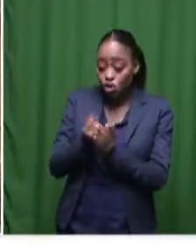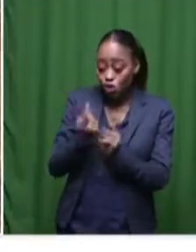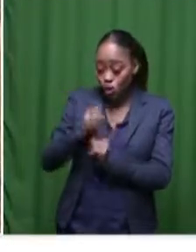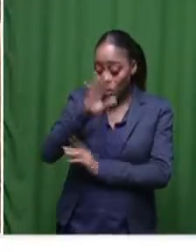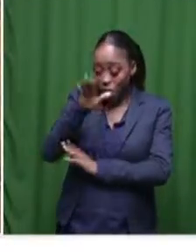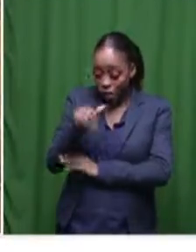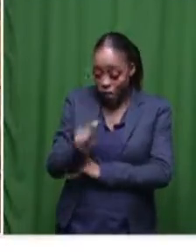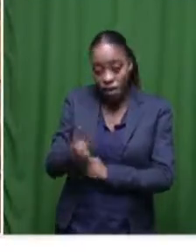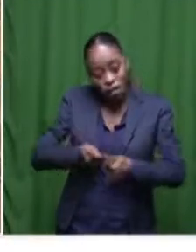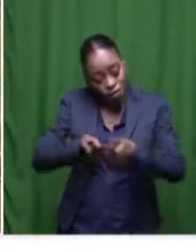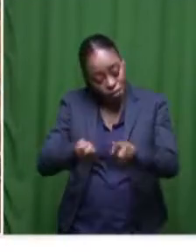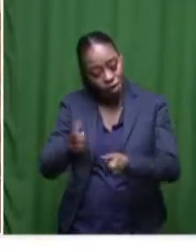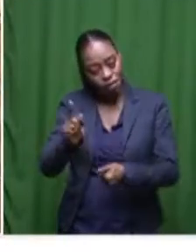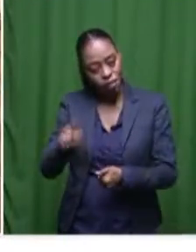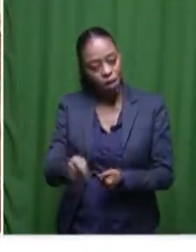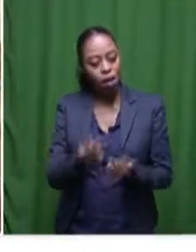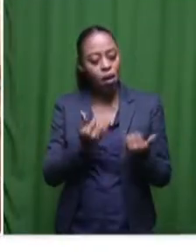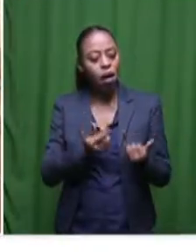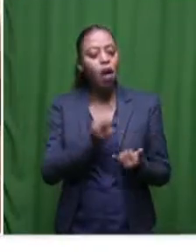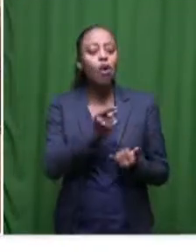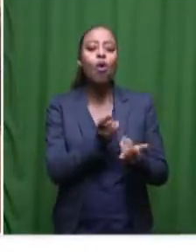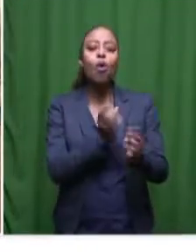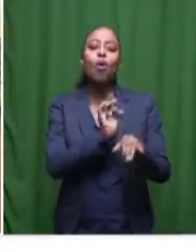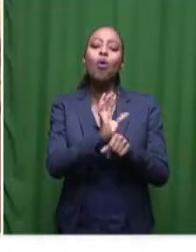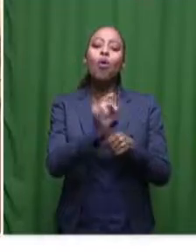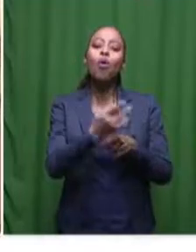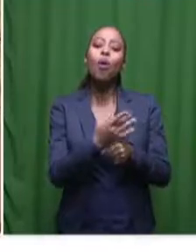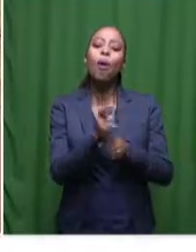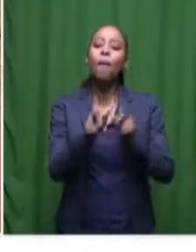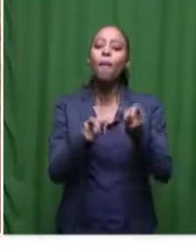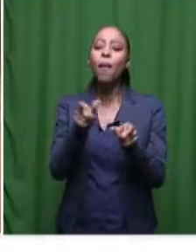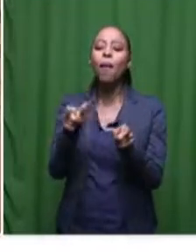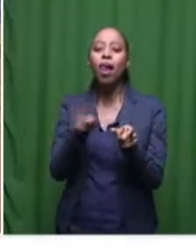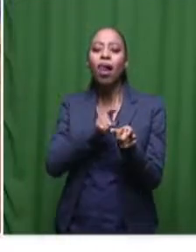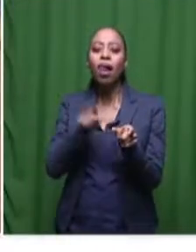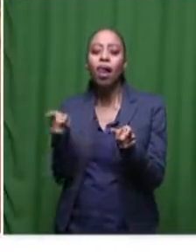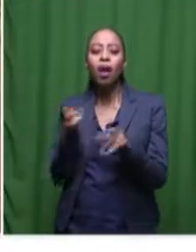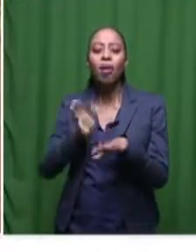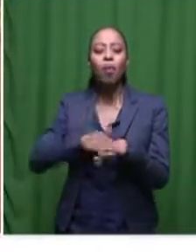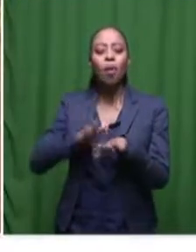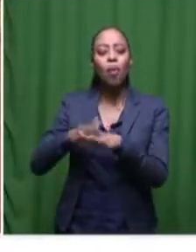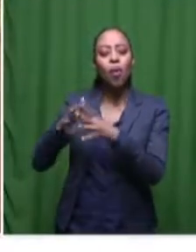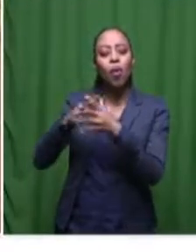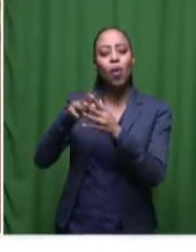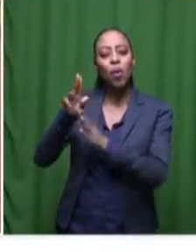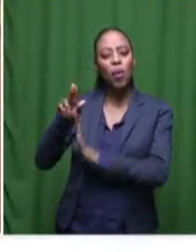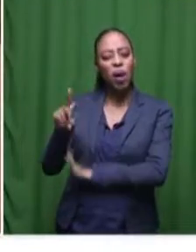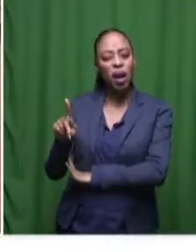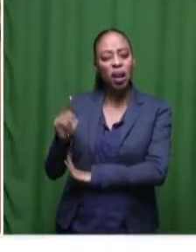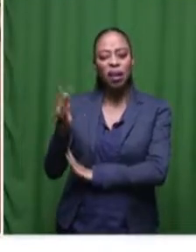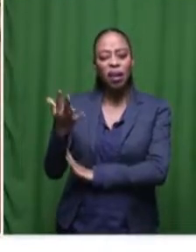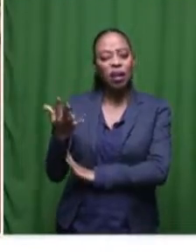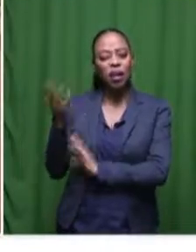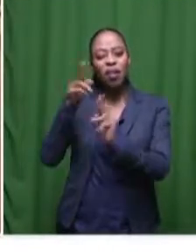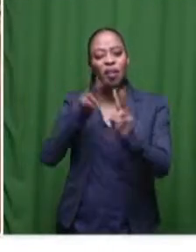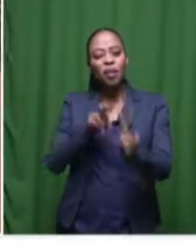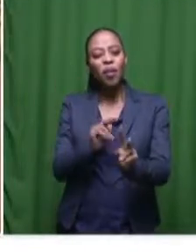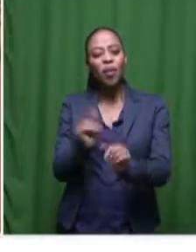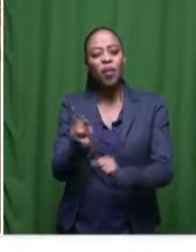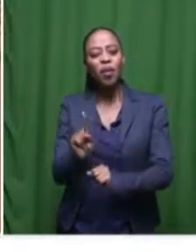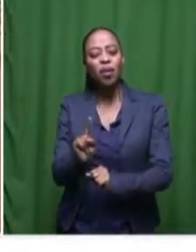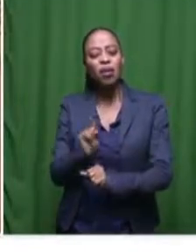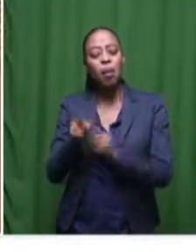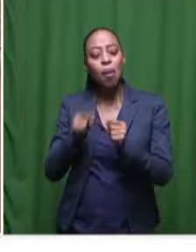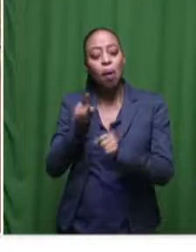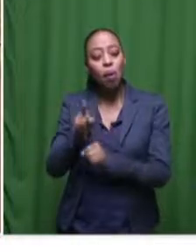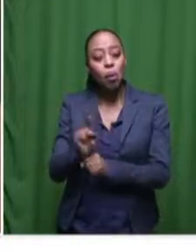view? What, in terms of your engagement with people, particularly in the United Kingdom, what's your view about that